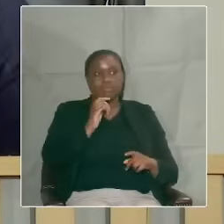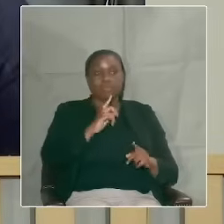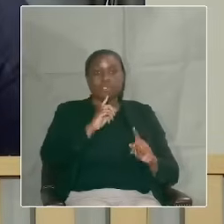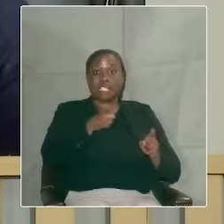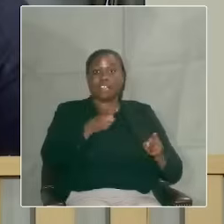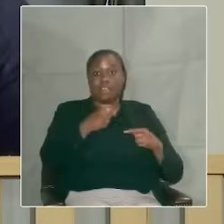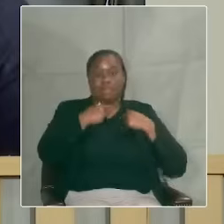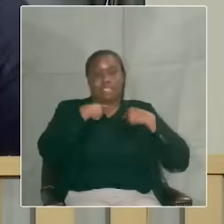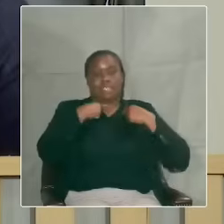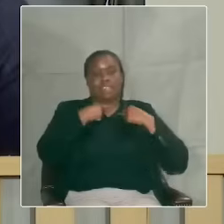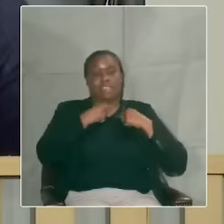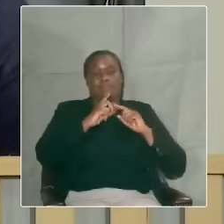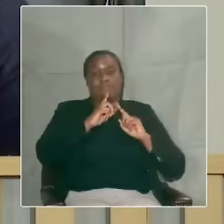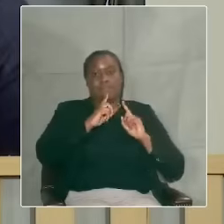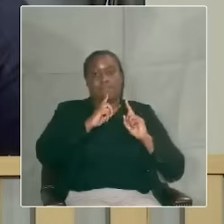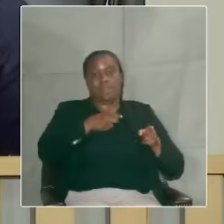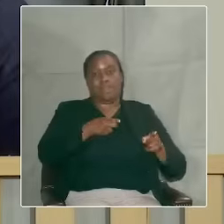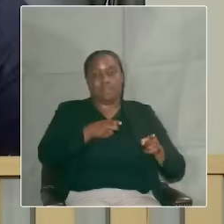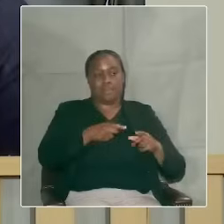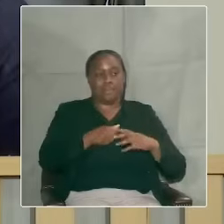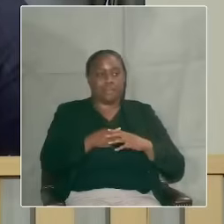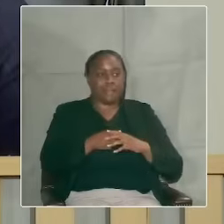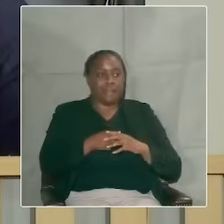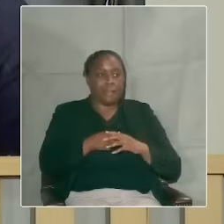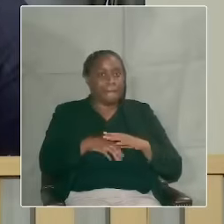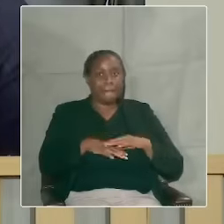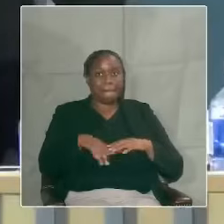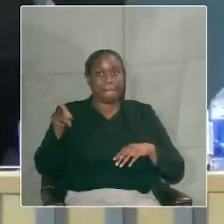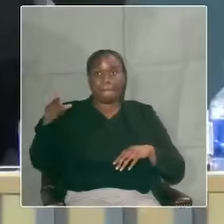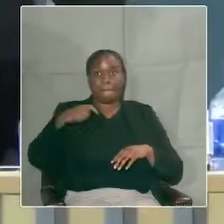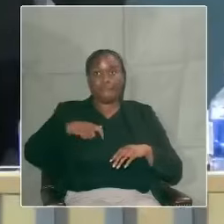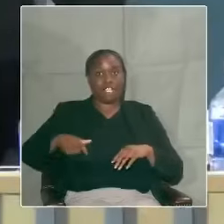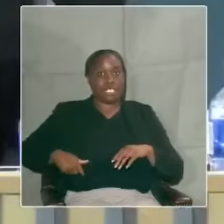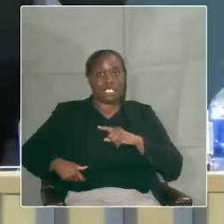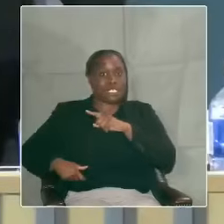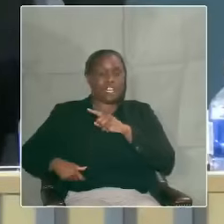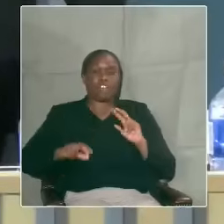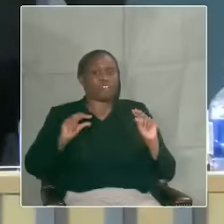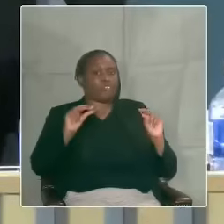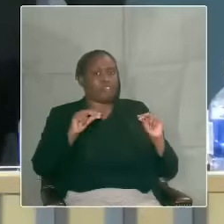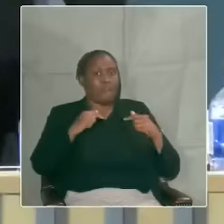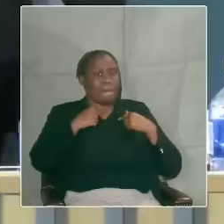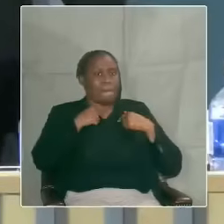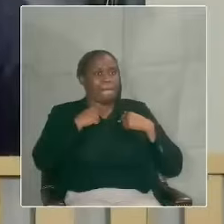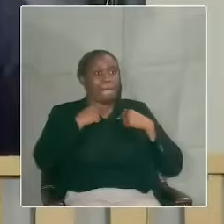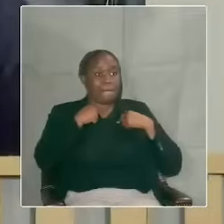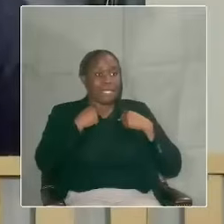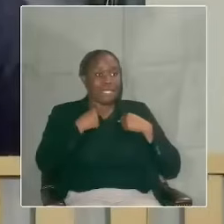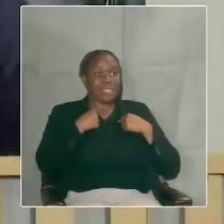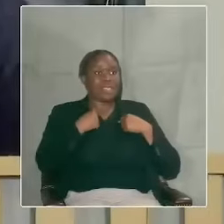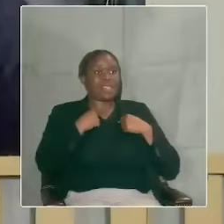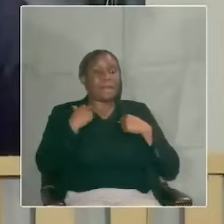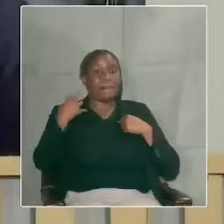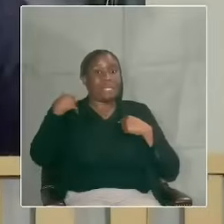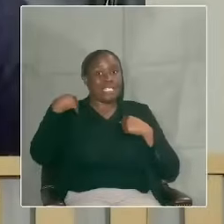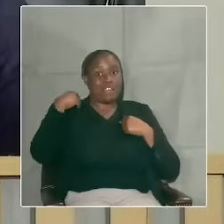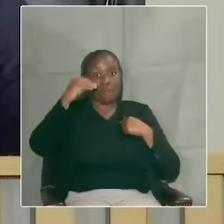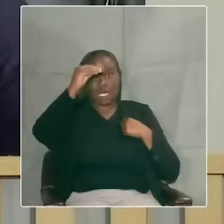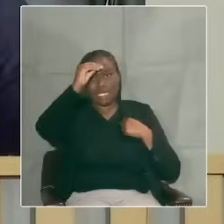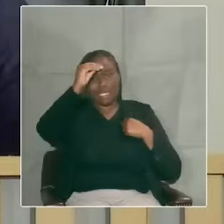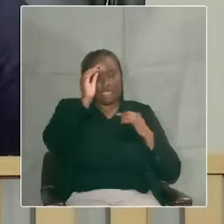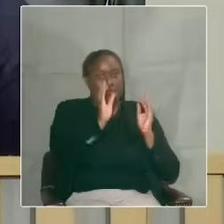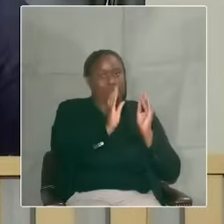issued by myself, the National Commissioner. So it was not the President? No. I had a meeting with Minister of